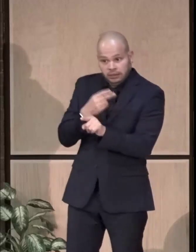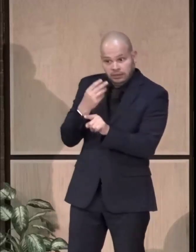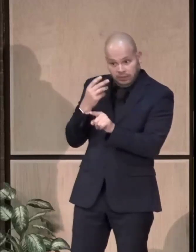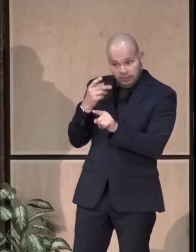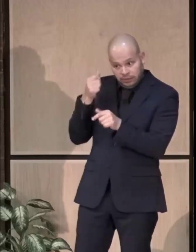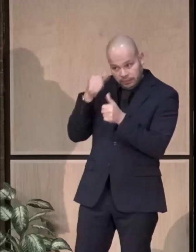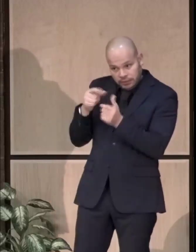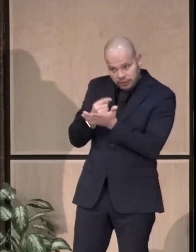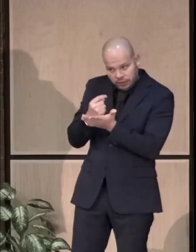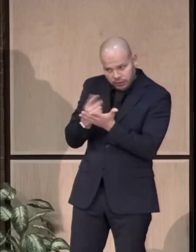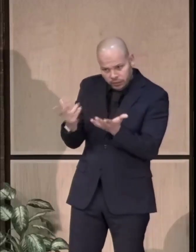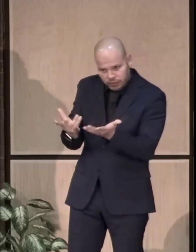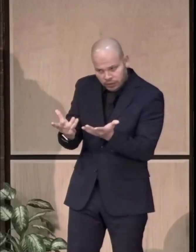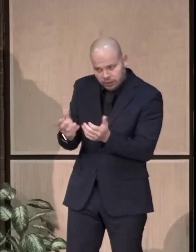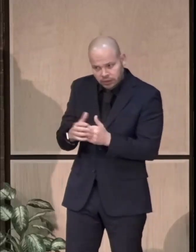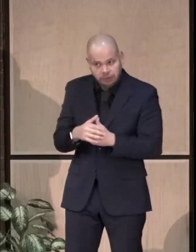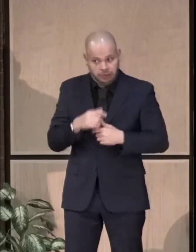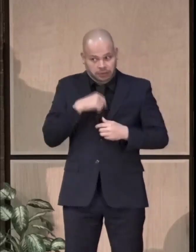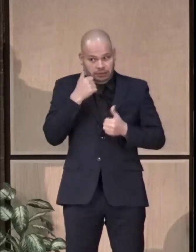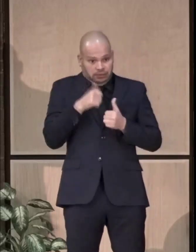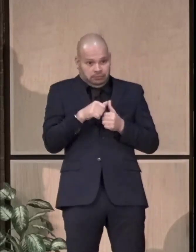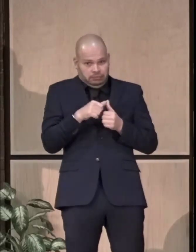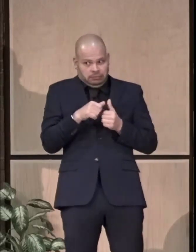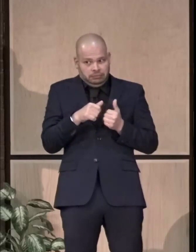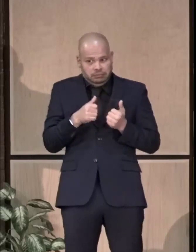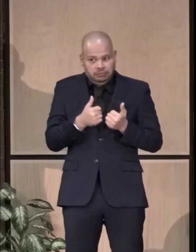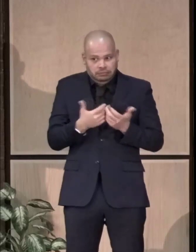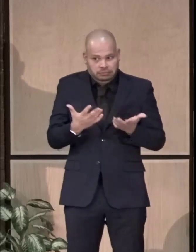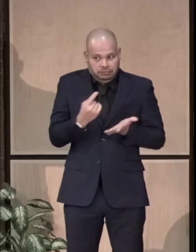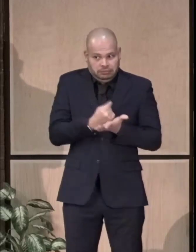recall anything about his treatment, sir. What about his progress?